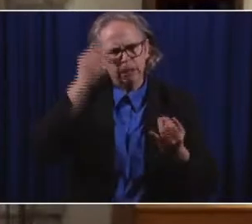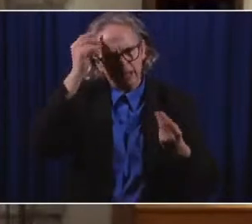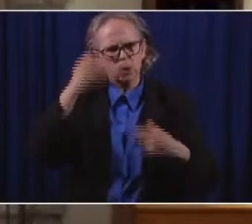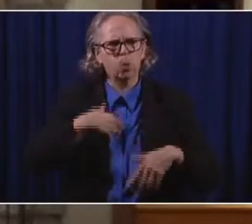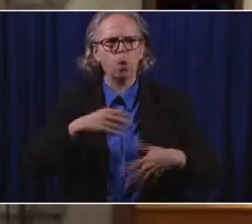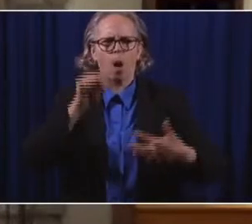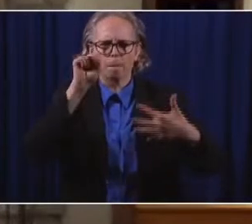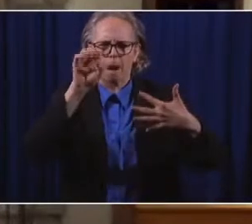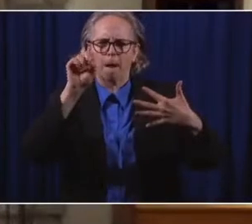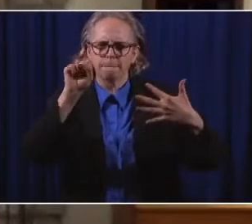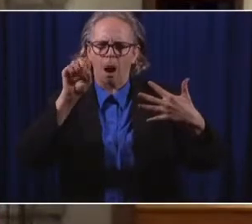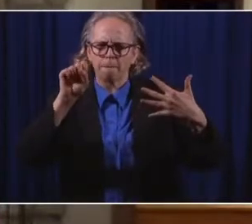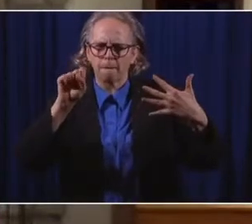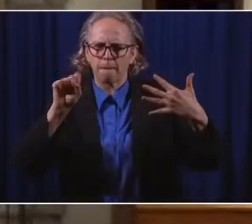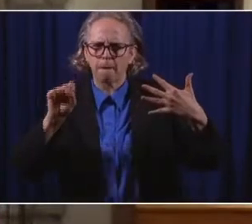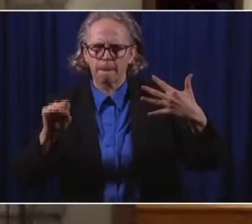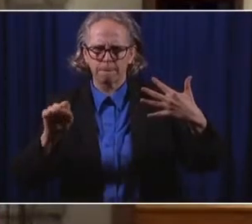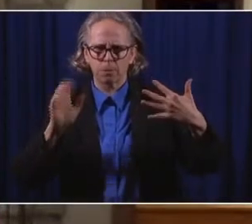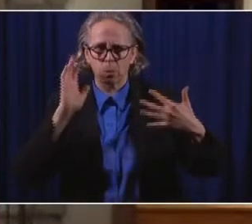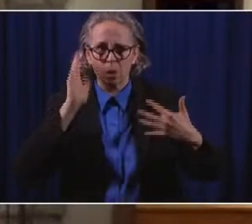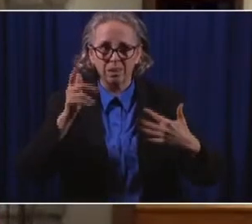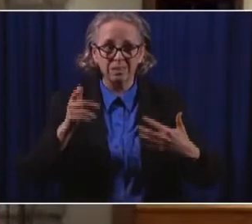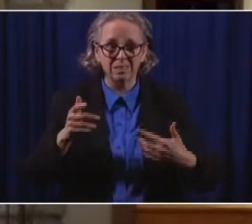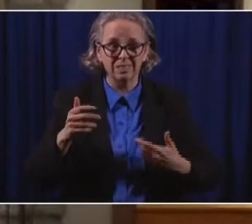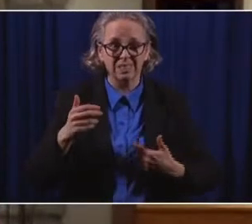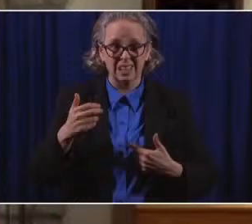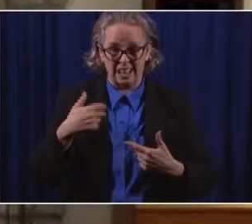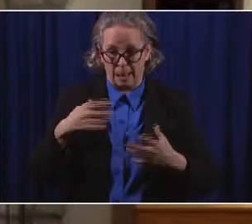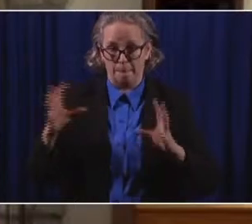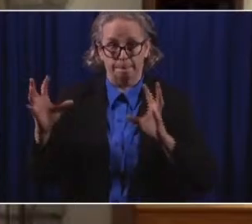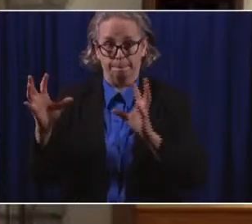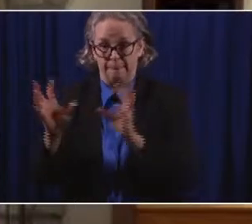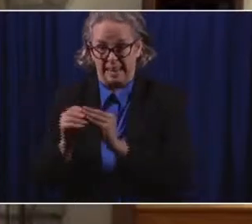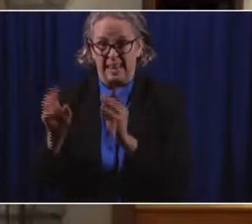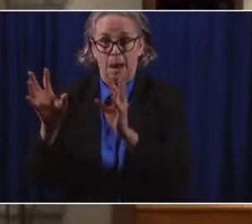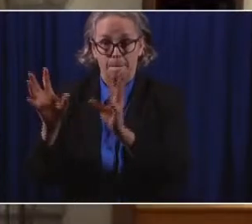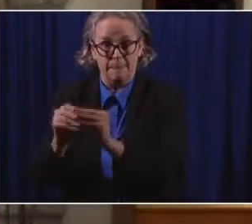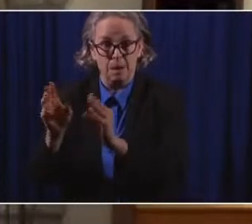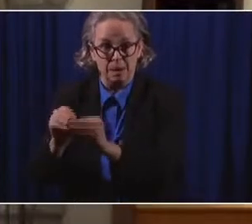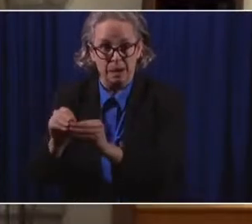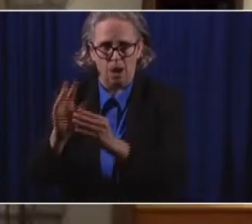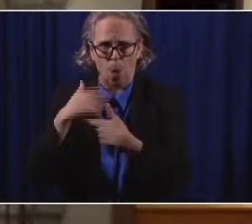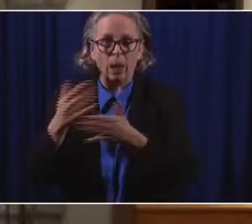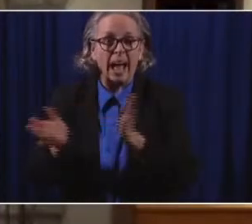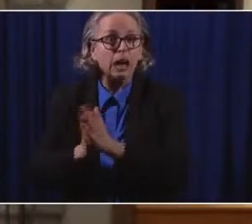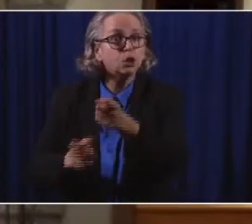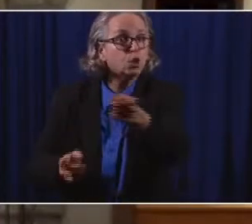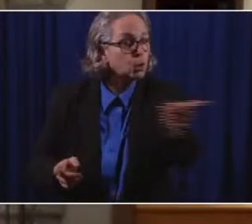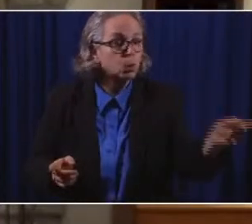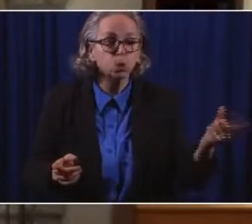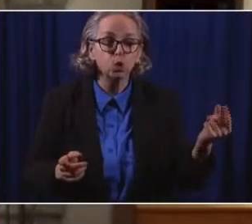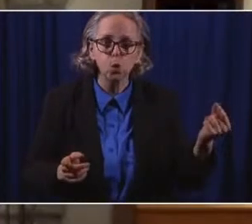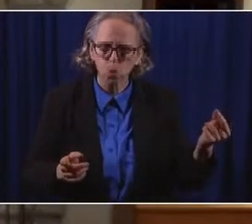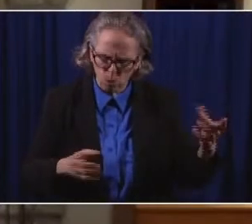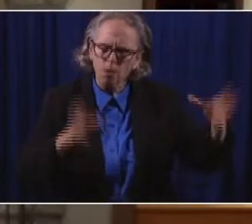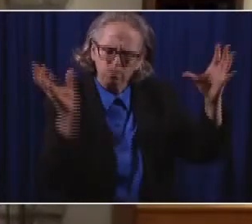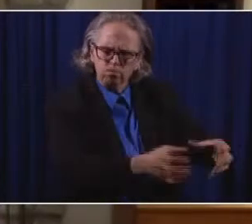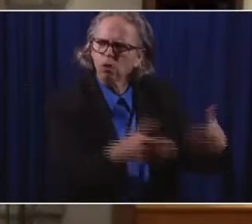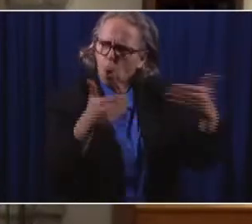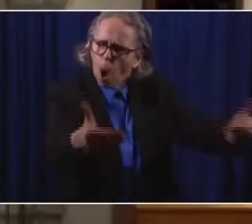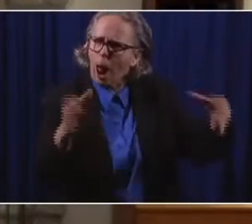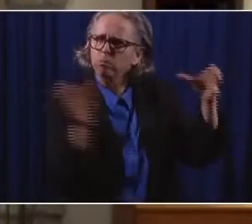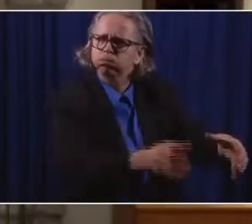we would ask you to pull together, set up a meeting yourselves, get on the phone, get on Zoom, get